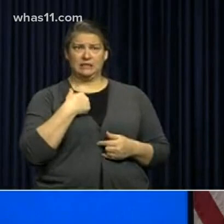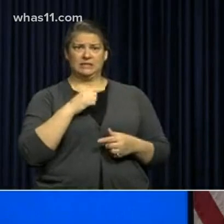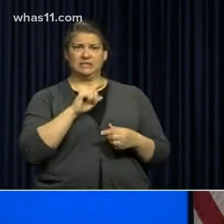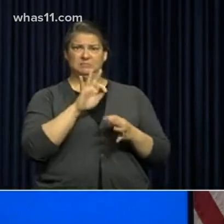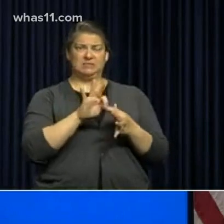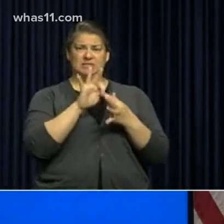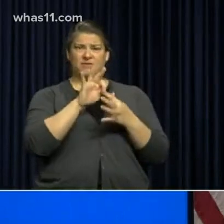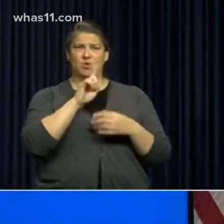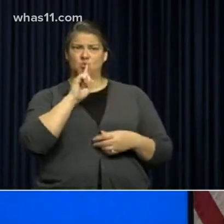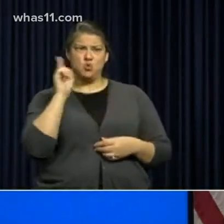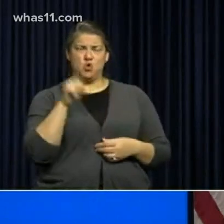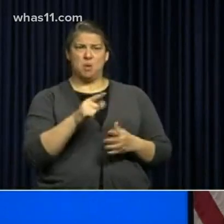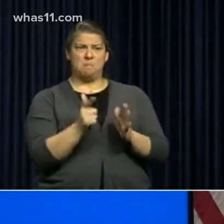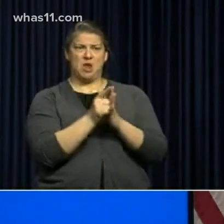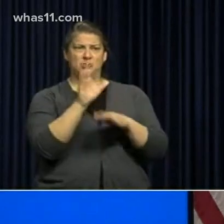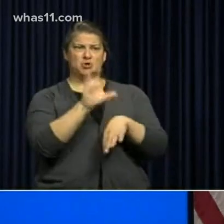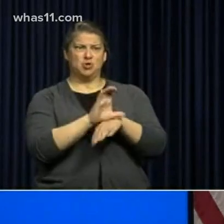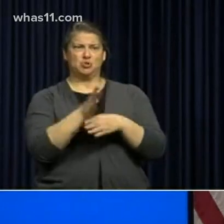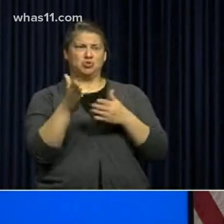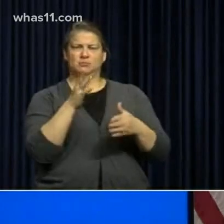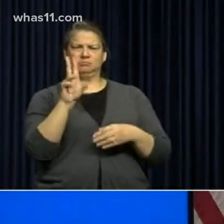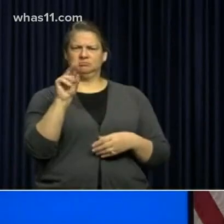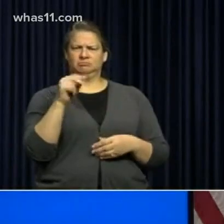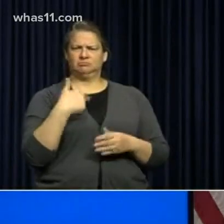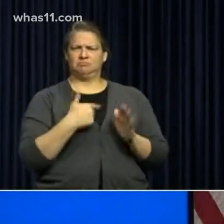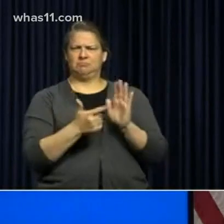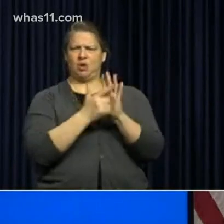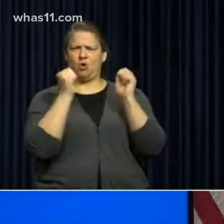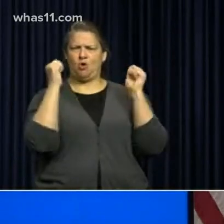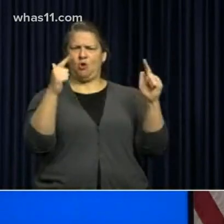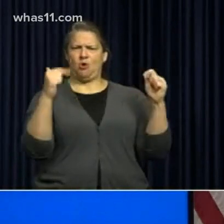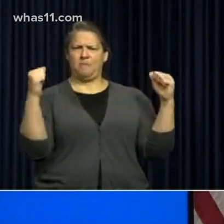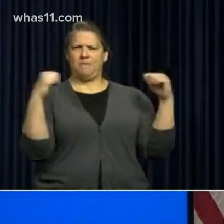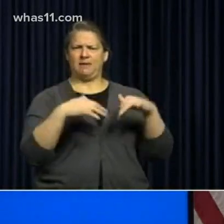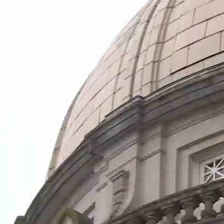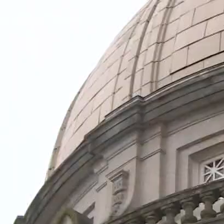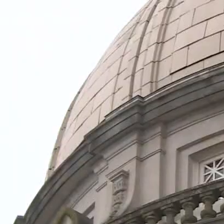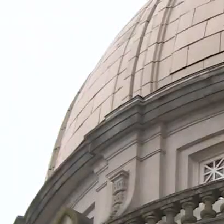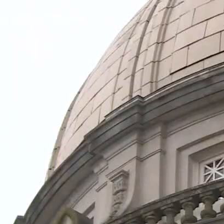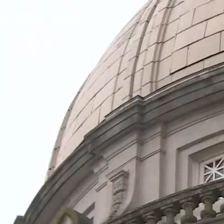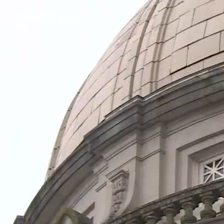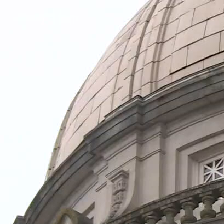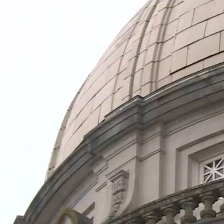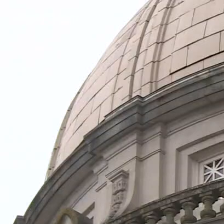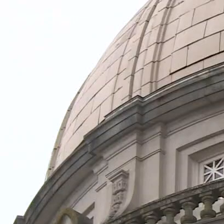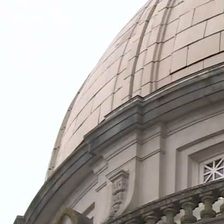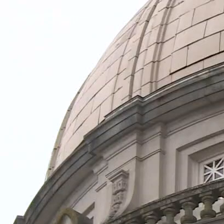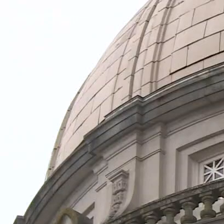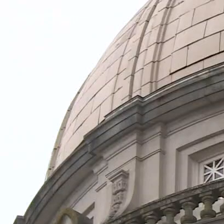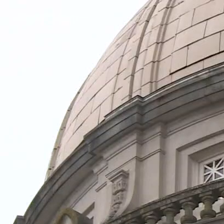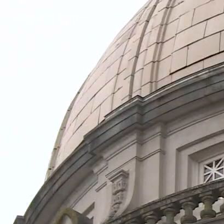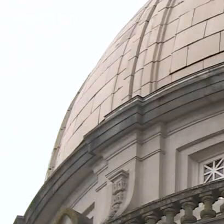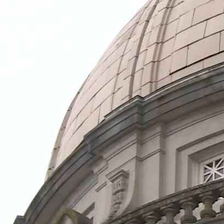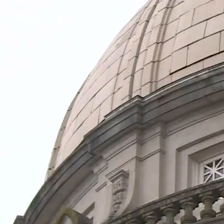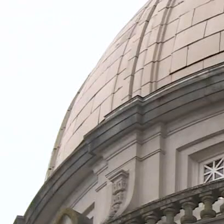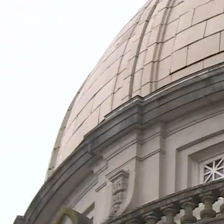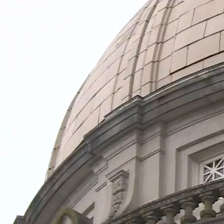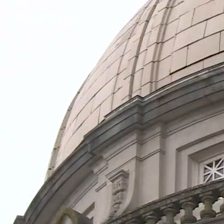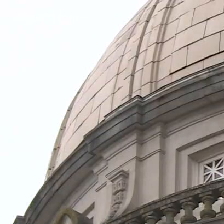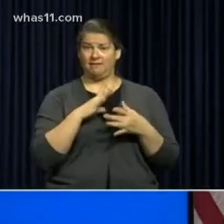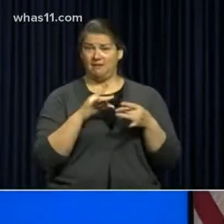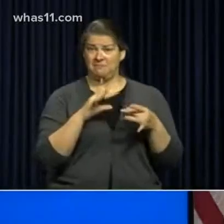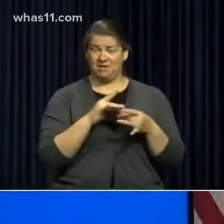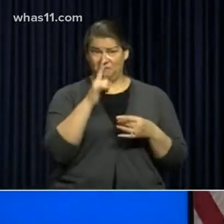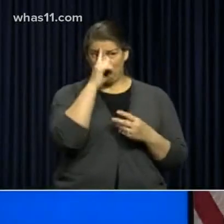bans church services. No, we ban all mass gatherings. No one has singled out at all there. Which is why he says he doesn't fear any legal